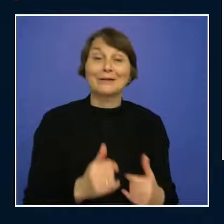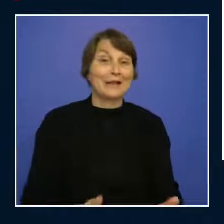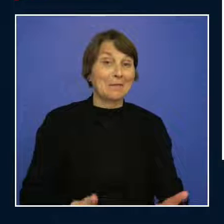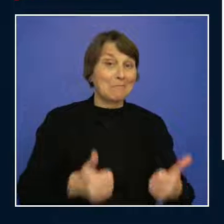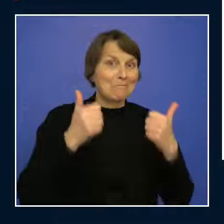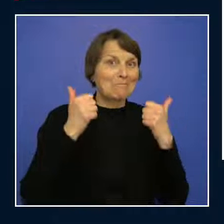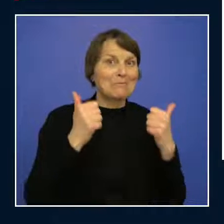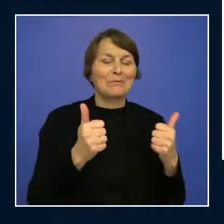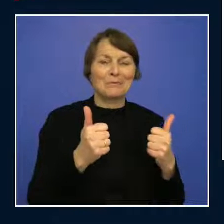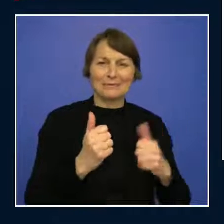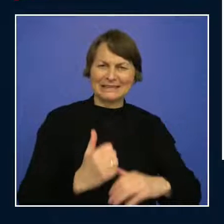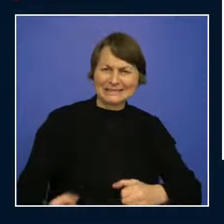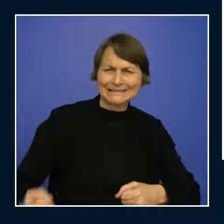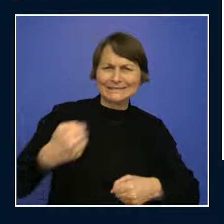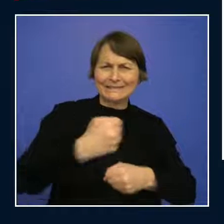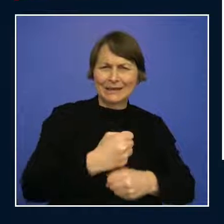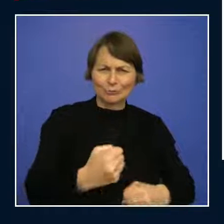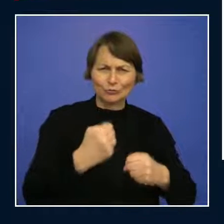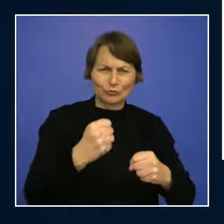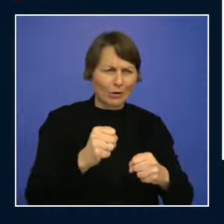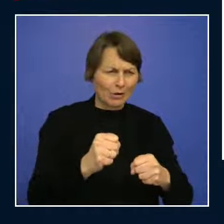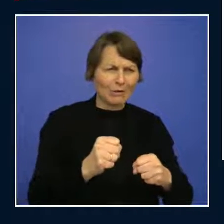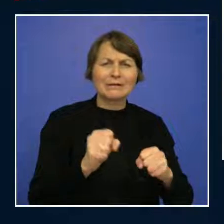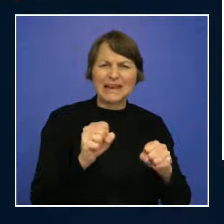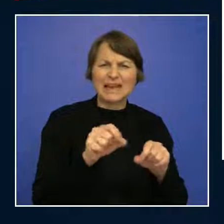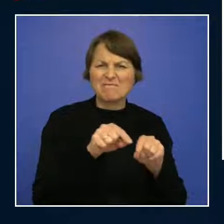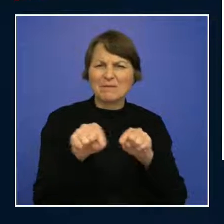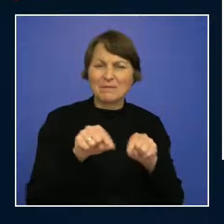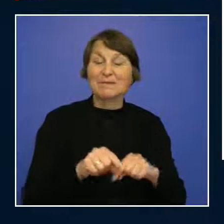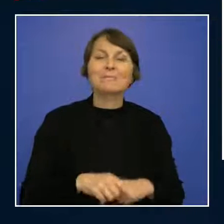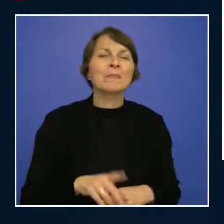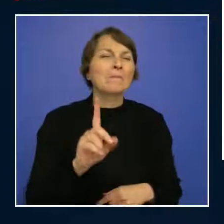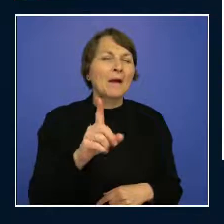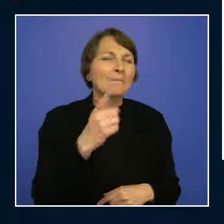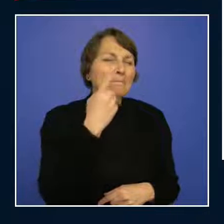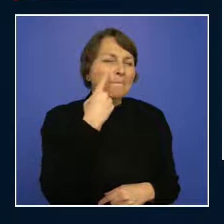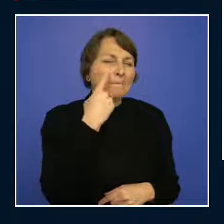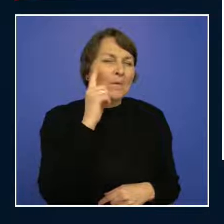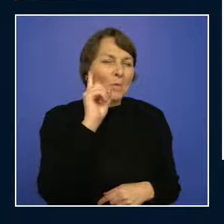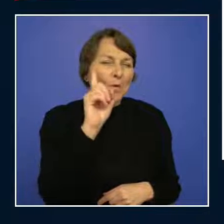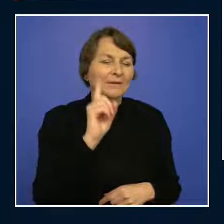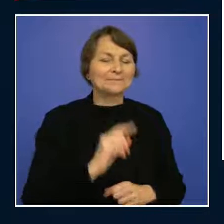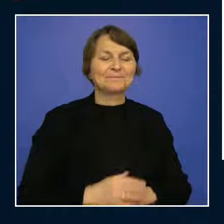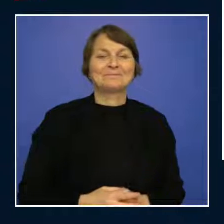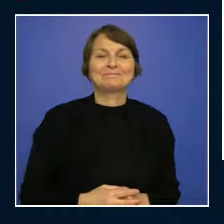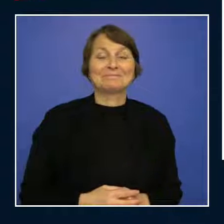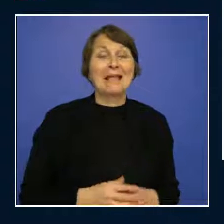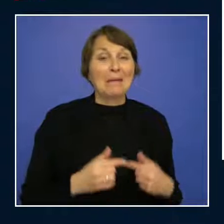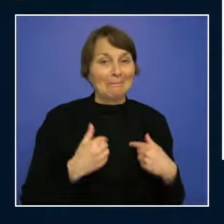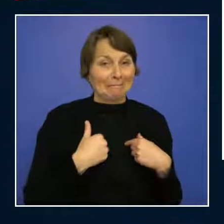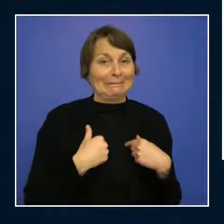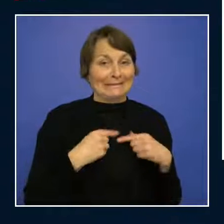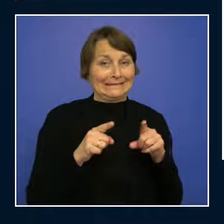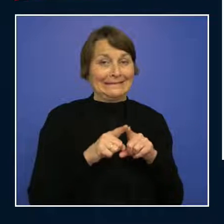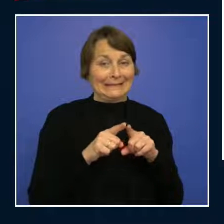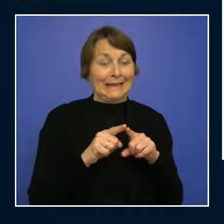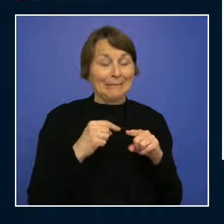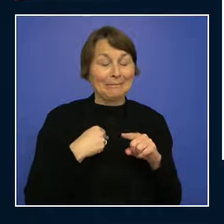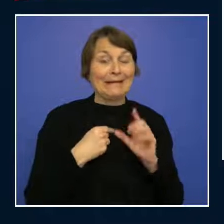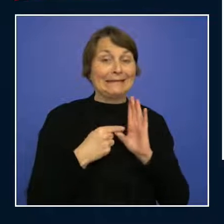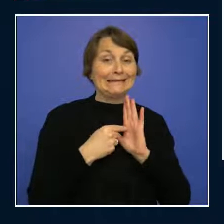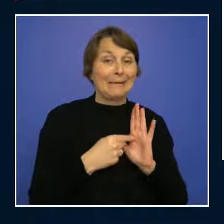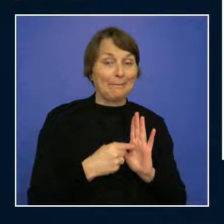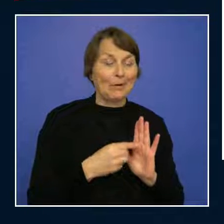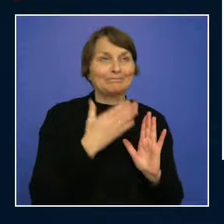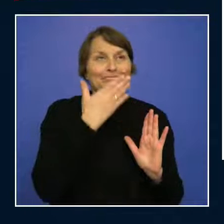it as well. One thing to be watchful of, and one thing I failed to when I was doing my demo, is I forgot that when a